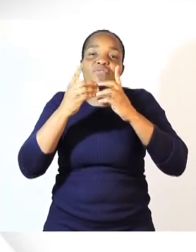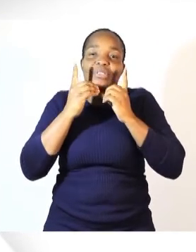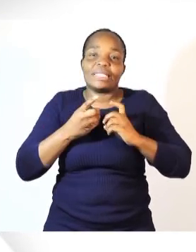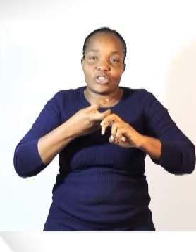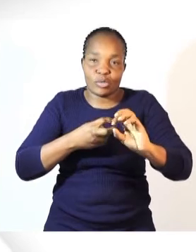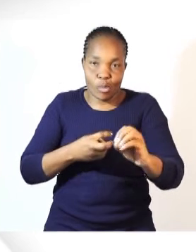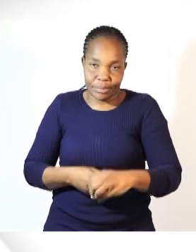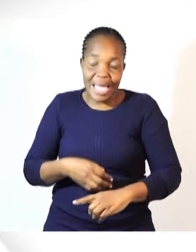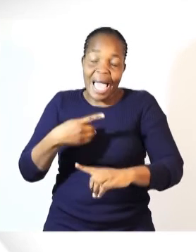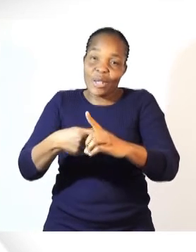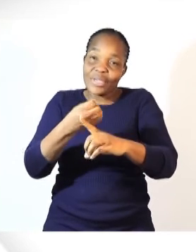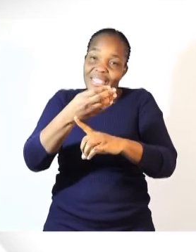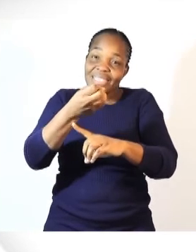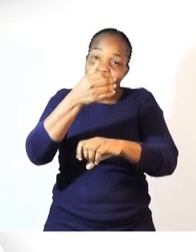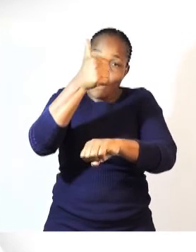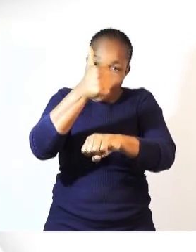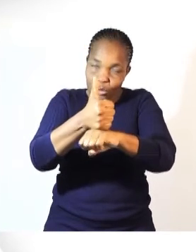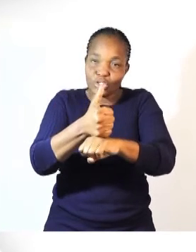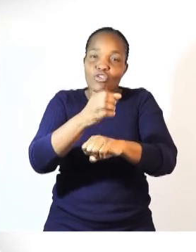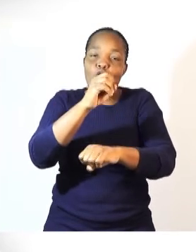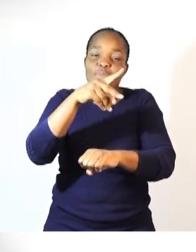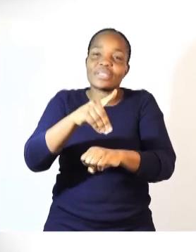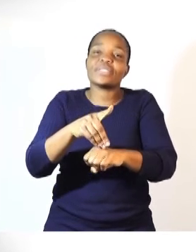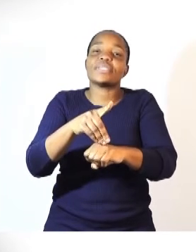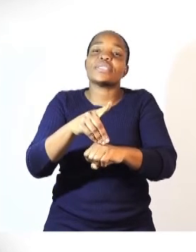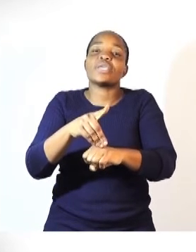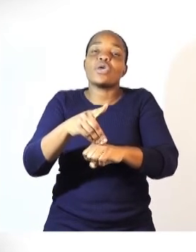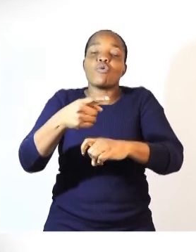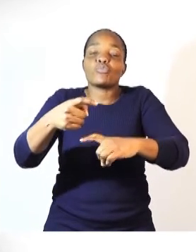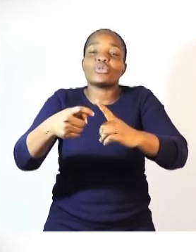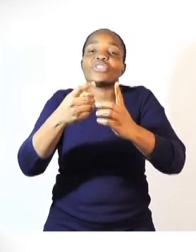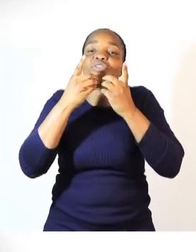include OPDs in the disability data collection process.